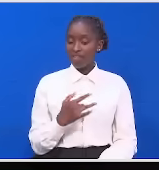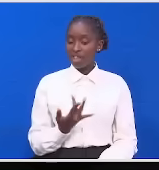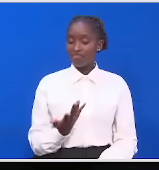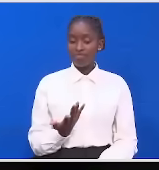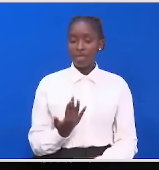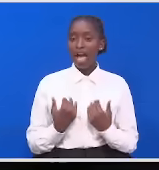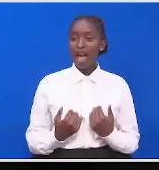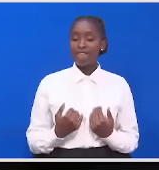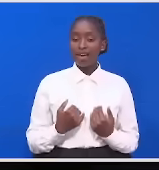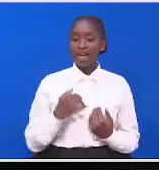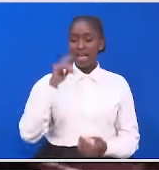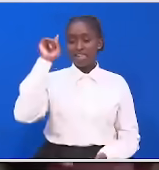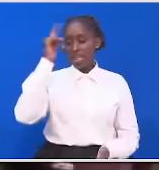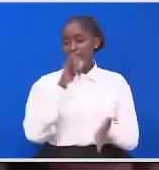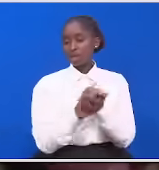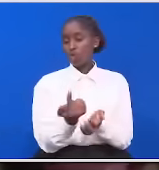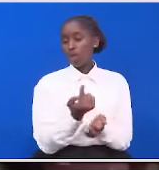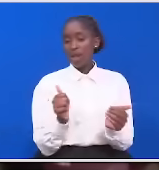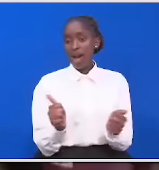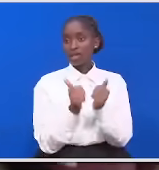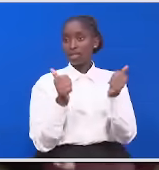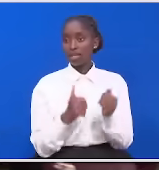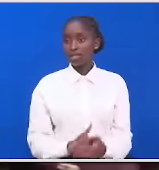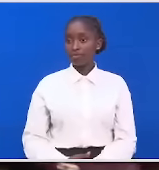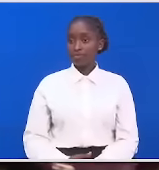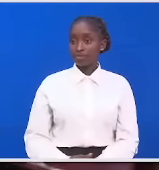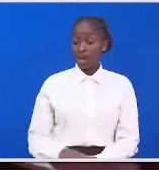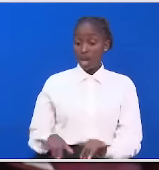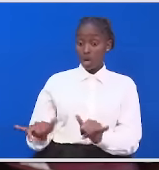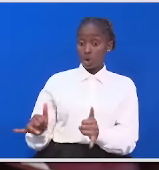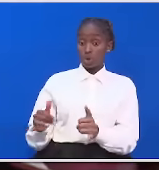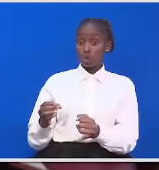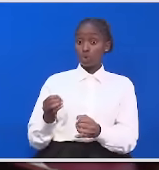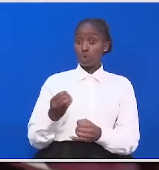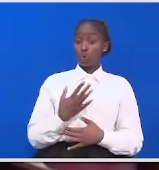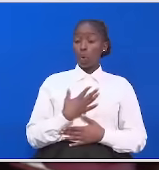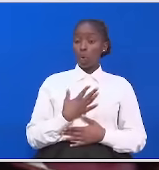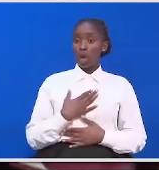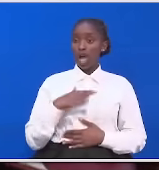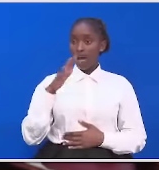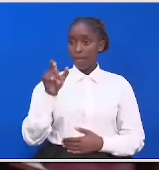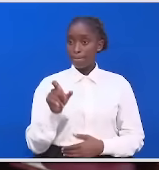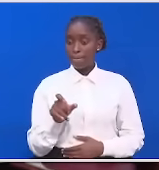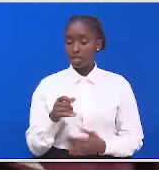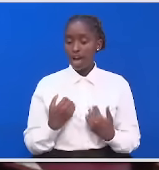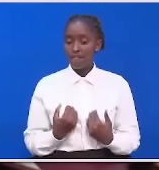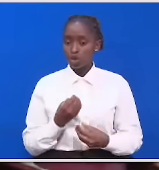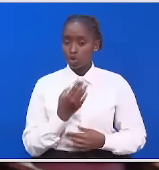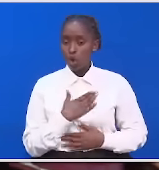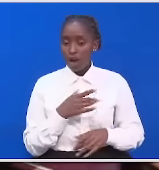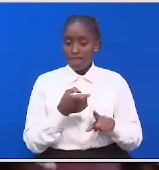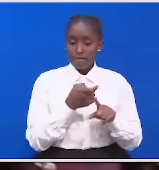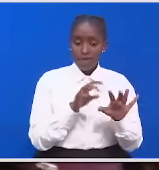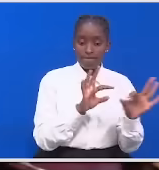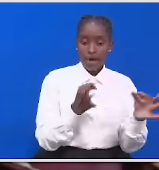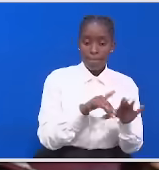But to me, I'm just referring it to an accident. The news was shocking. Everybody got shocked. That is from the family members,